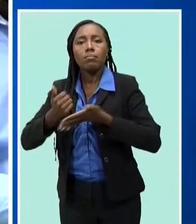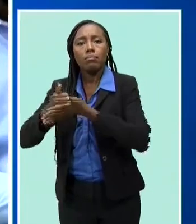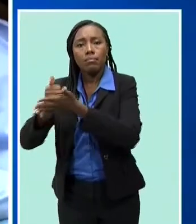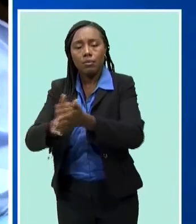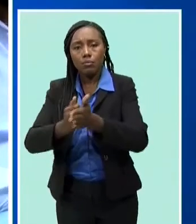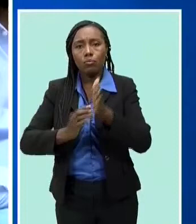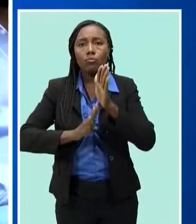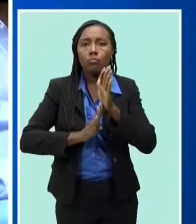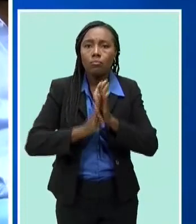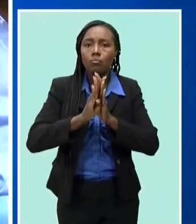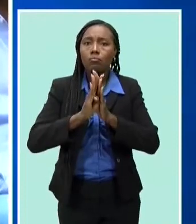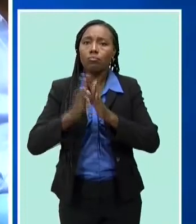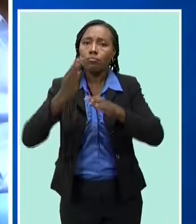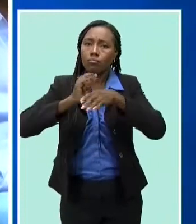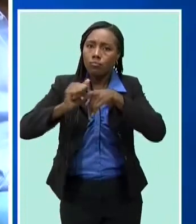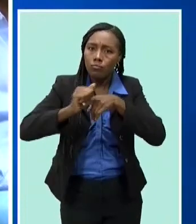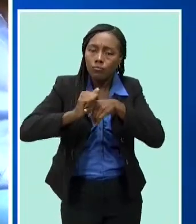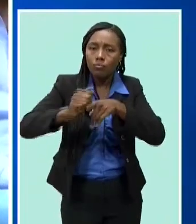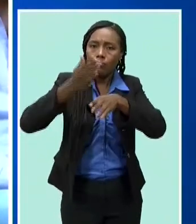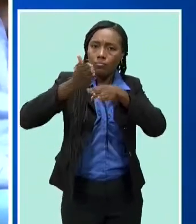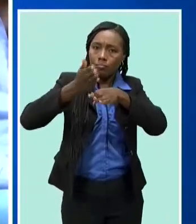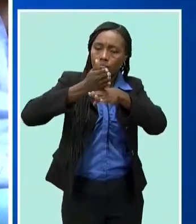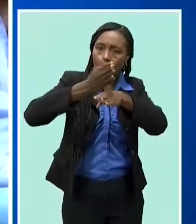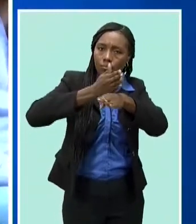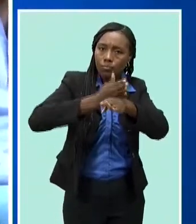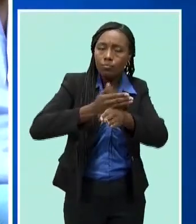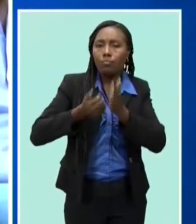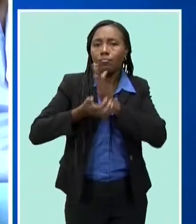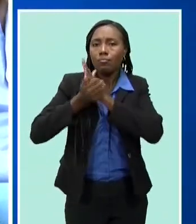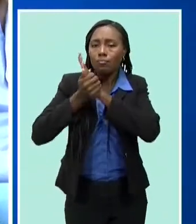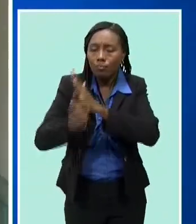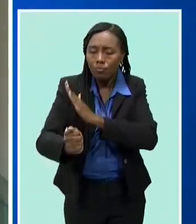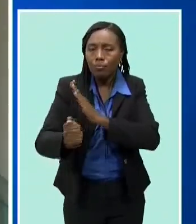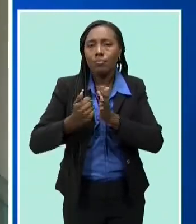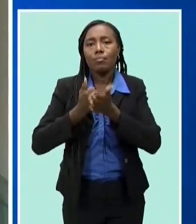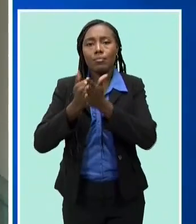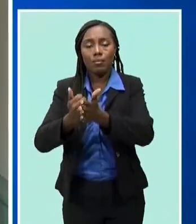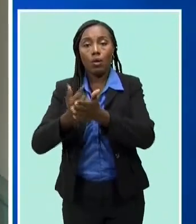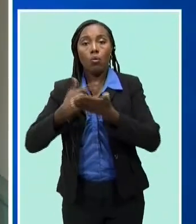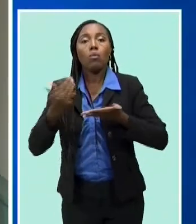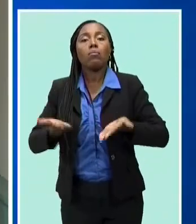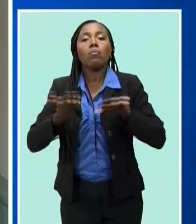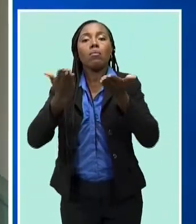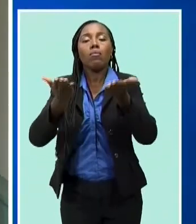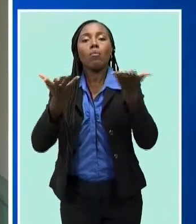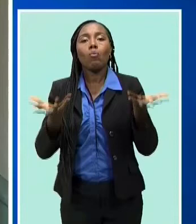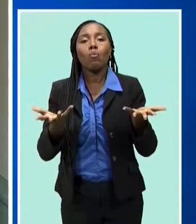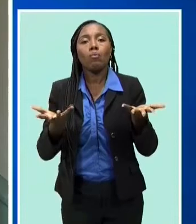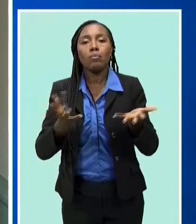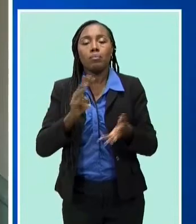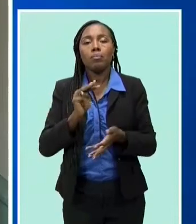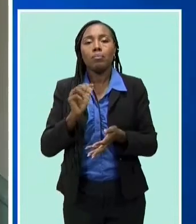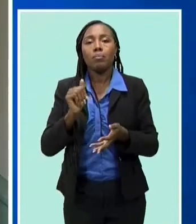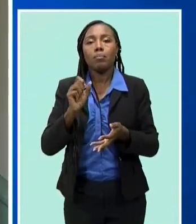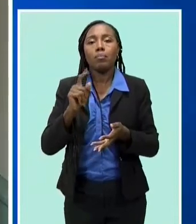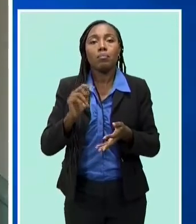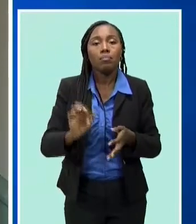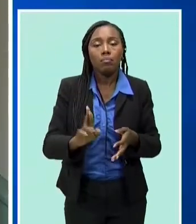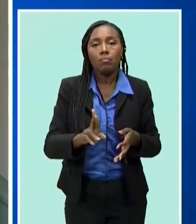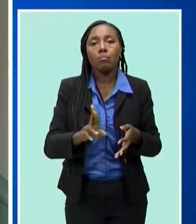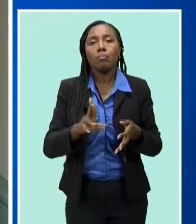us provide the training that is needed. That's what we are doing. We are going to provide, using master